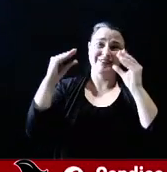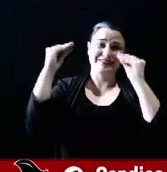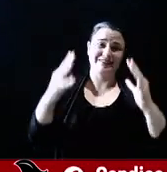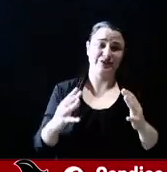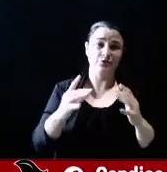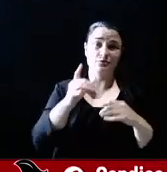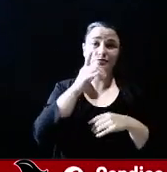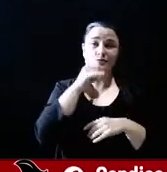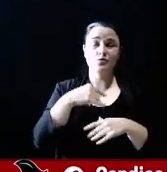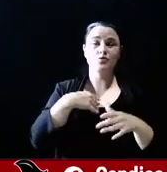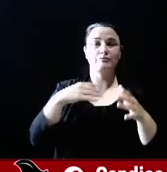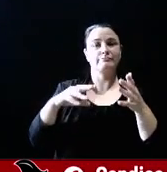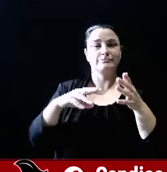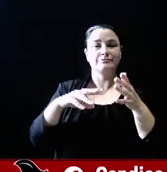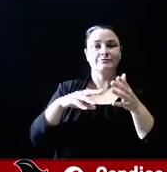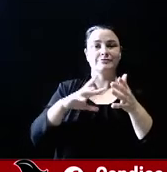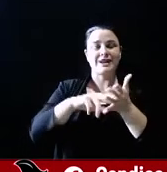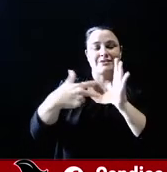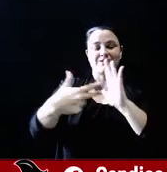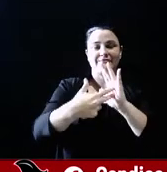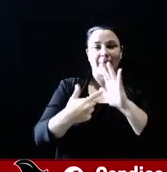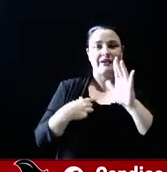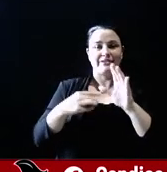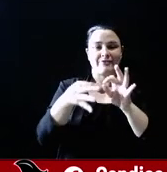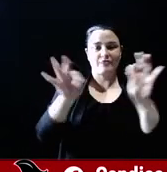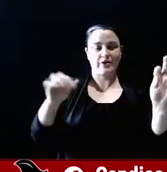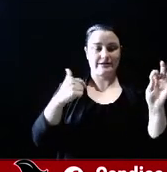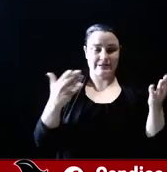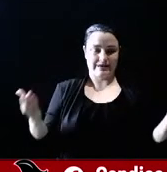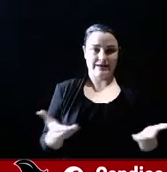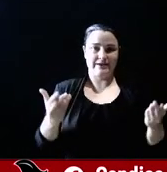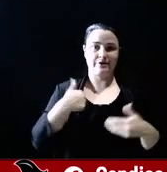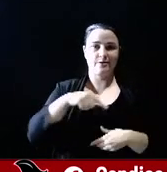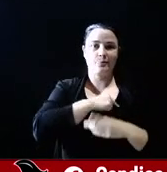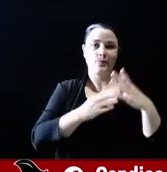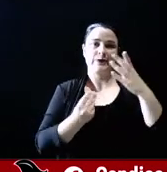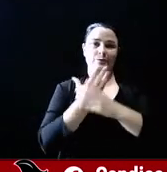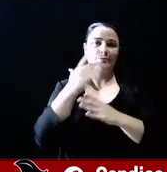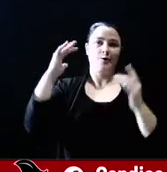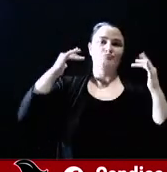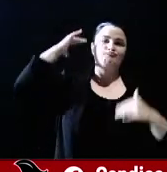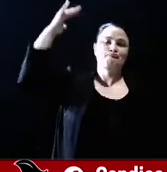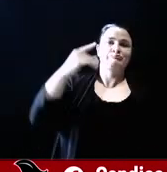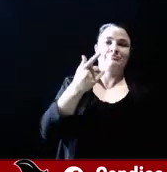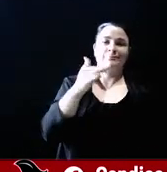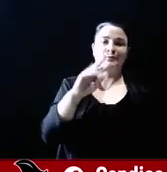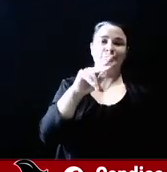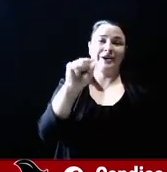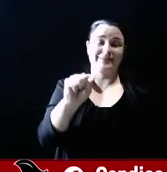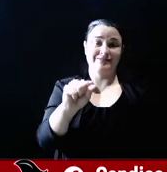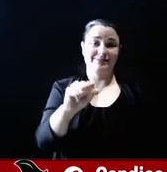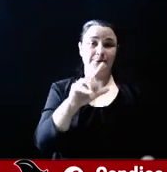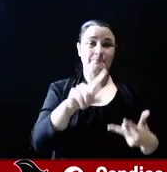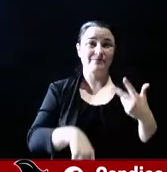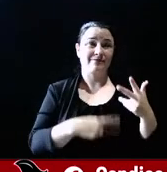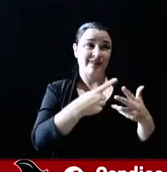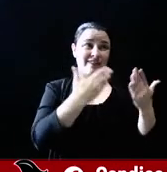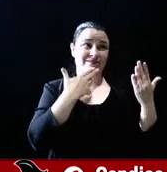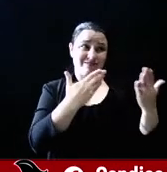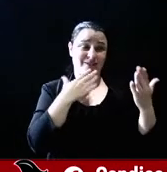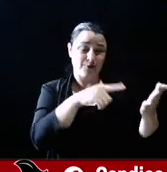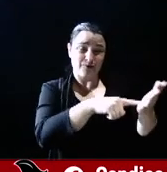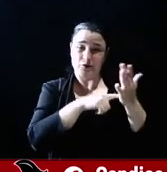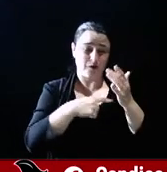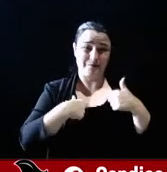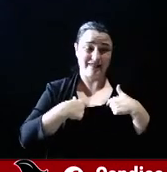class who have defined the phrase, "Here, we grow giants." Mrs. Aguilar and Mrs. Morris, thank you for showing me that I don't have to be that good at art